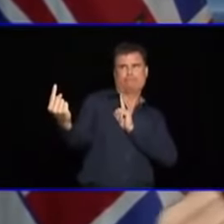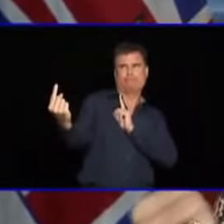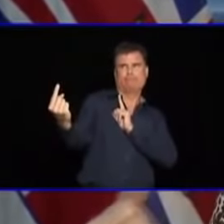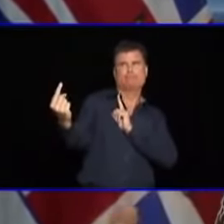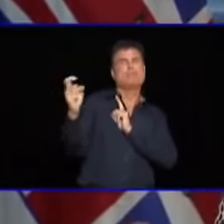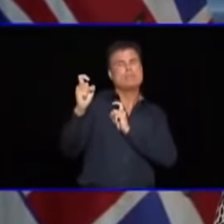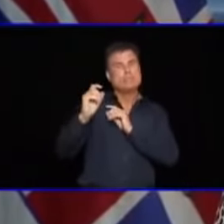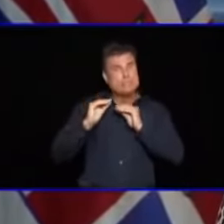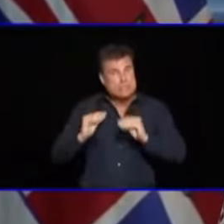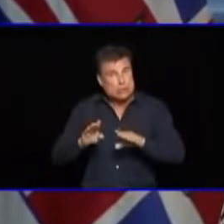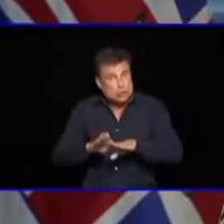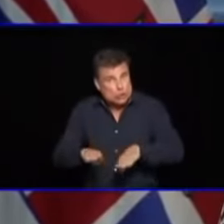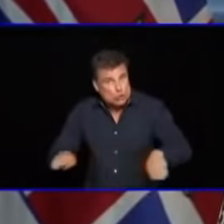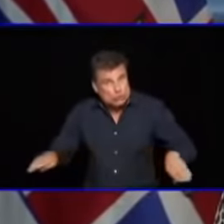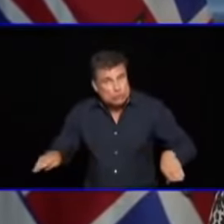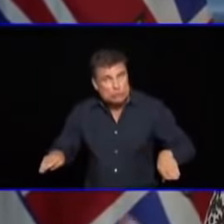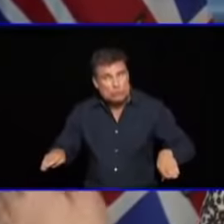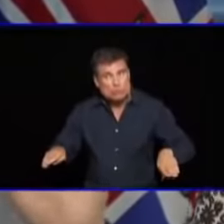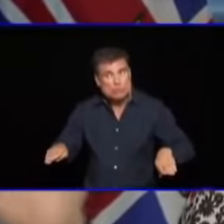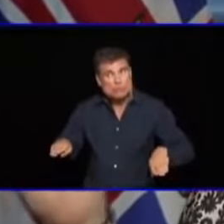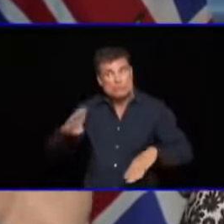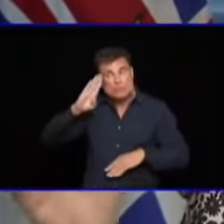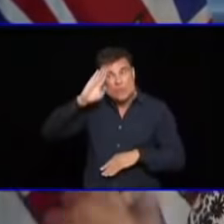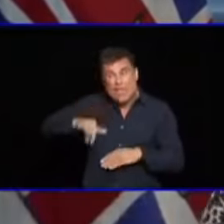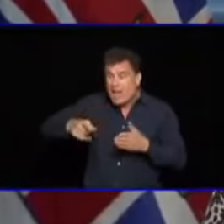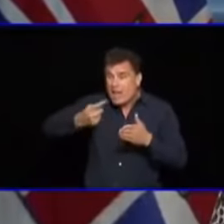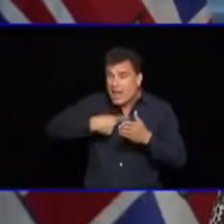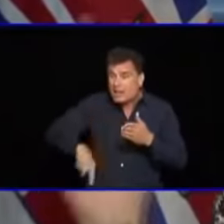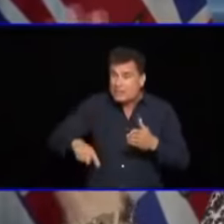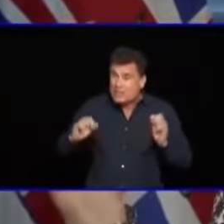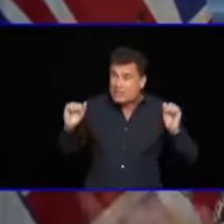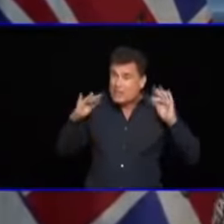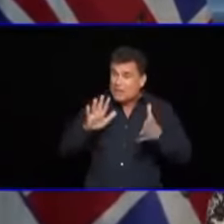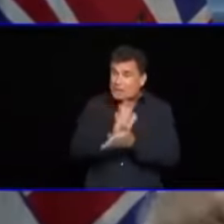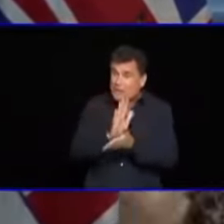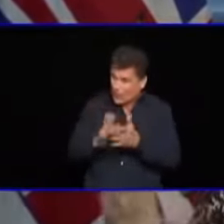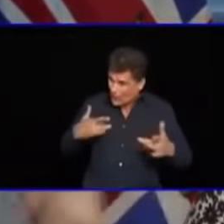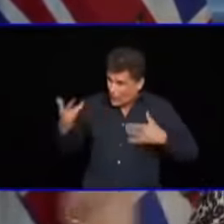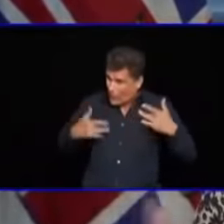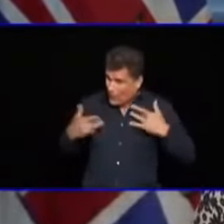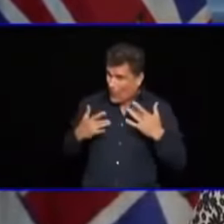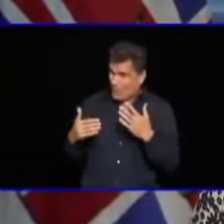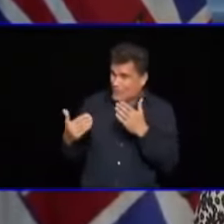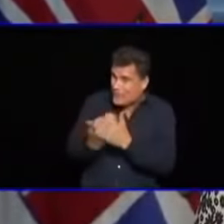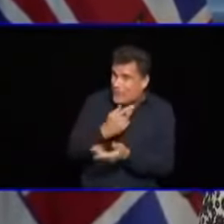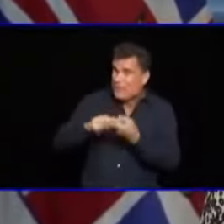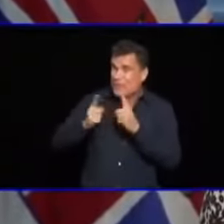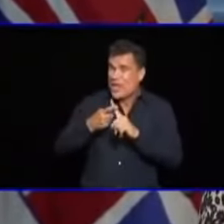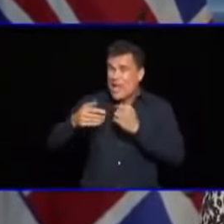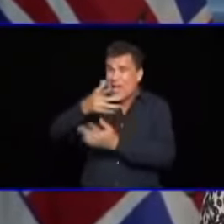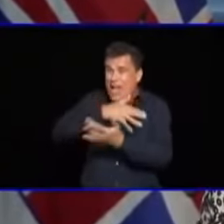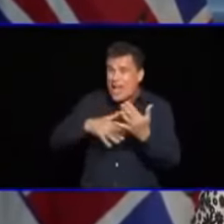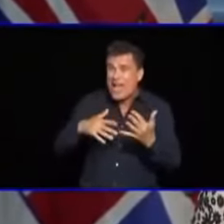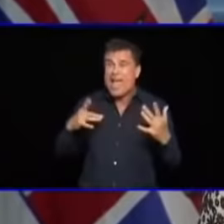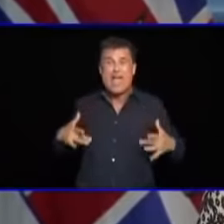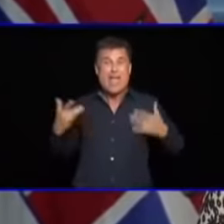really excited to see your friends again. It's got to be air hugs and air fives and other things that we can do to show how happy we